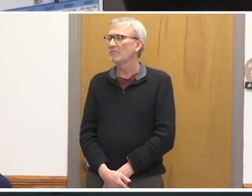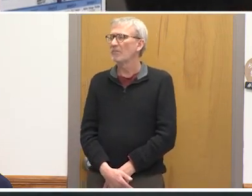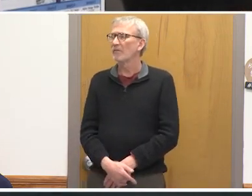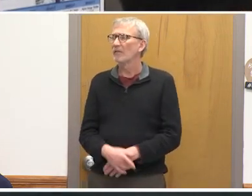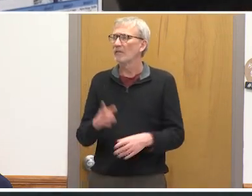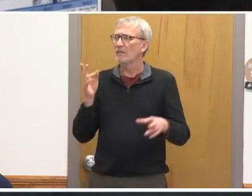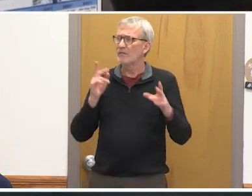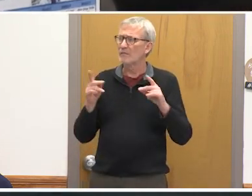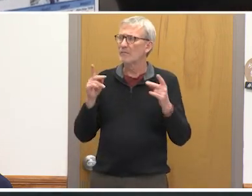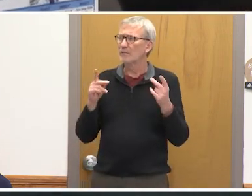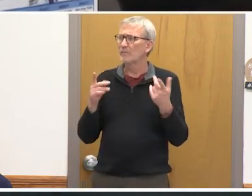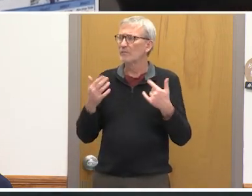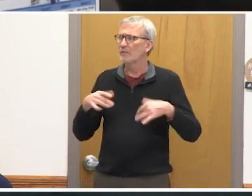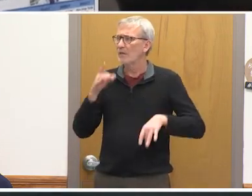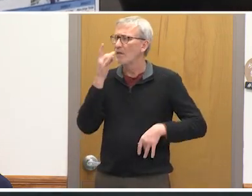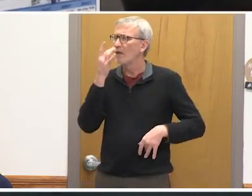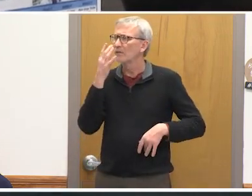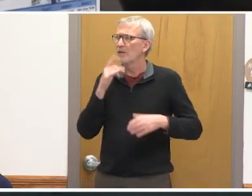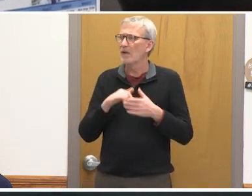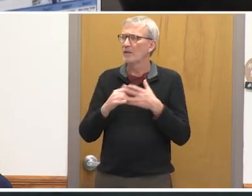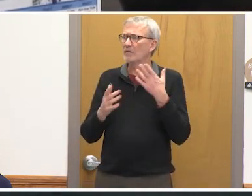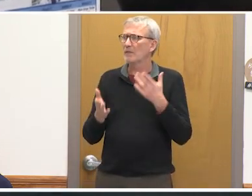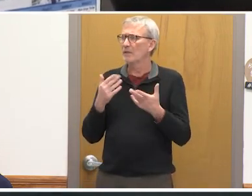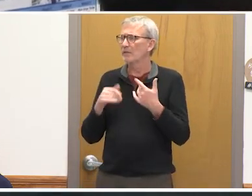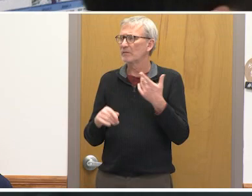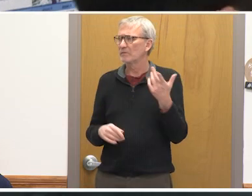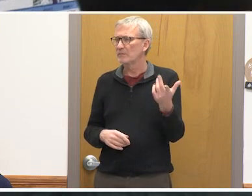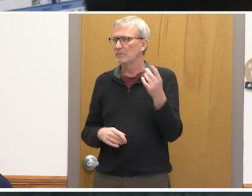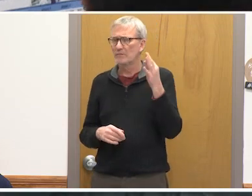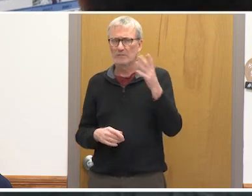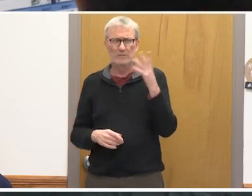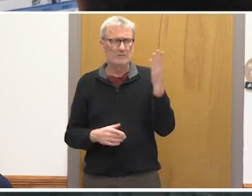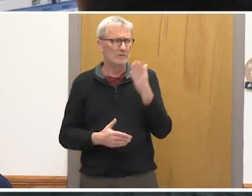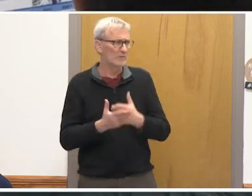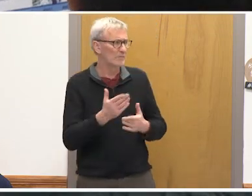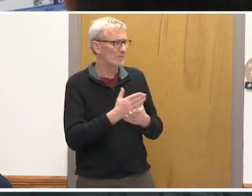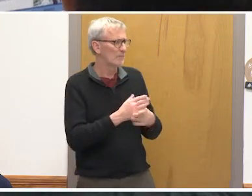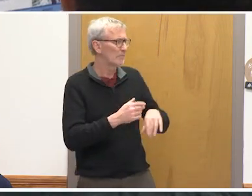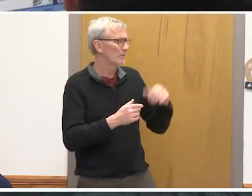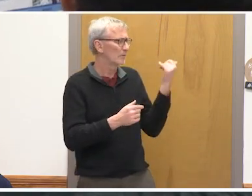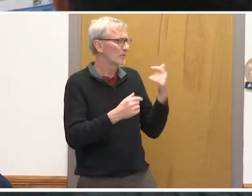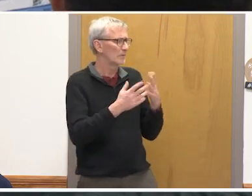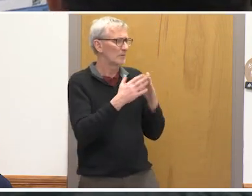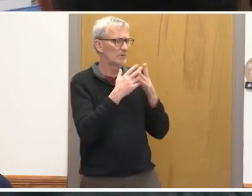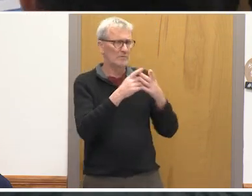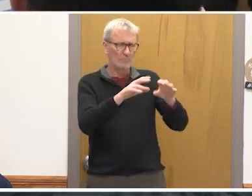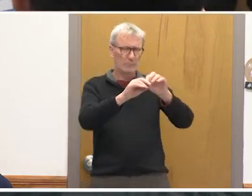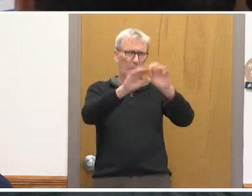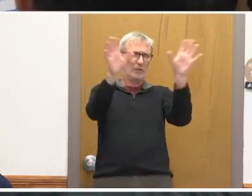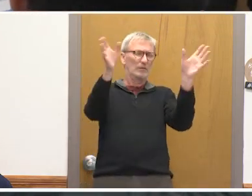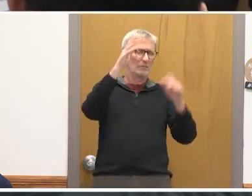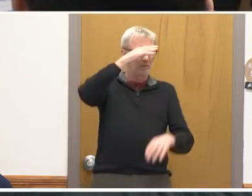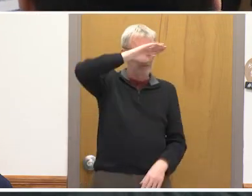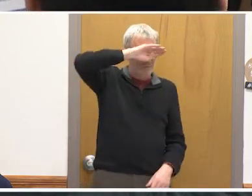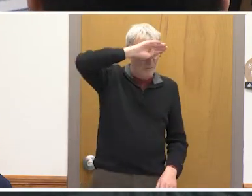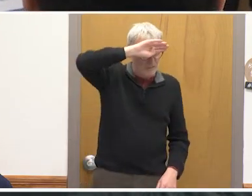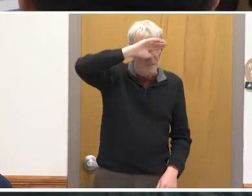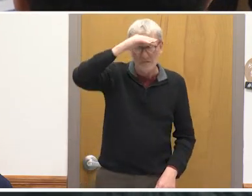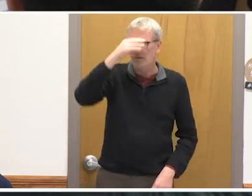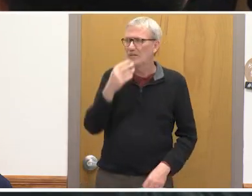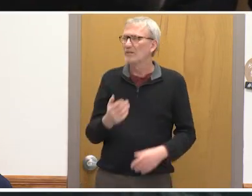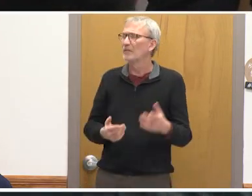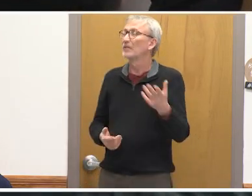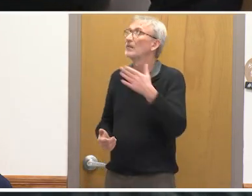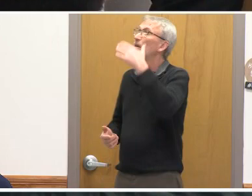of the lights that may be, like in some other communities, they're too bright. And like the lights